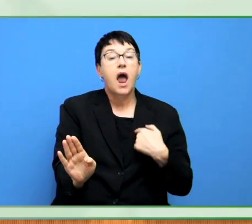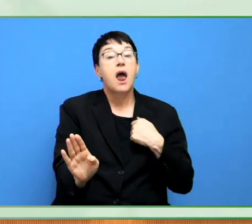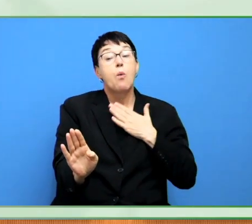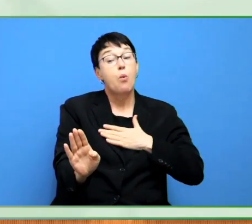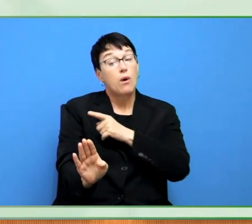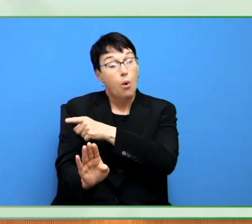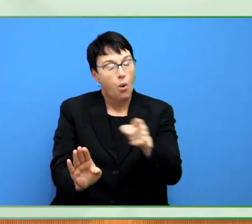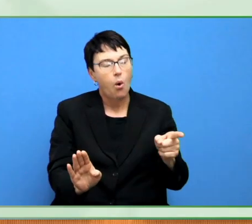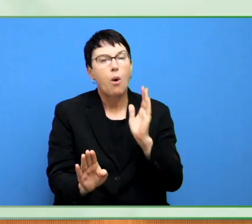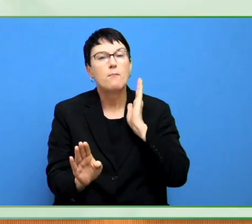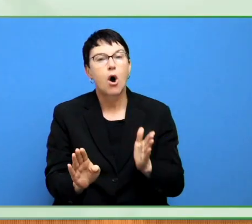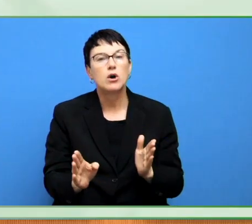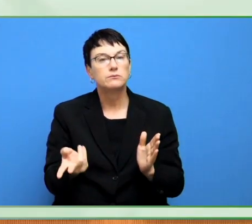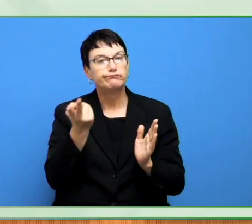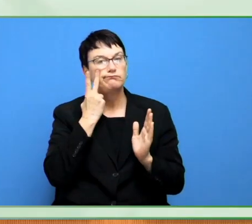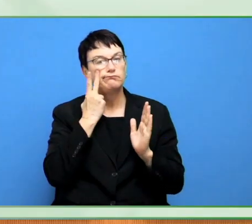And we do